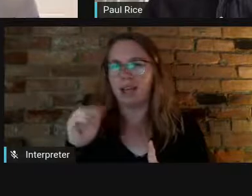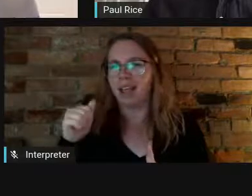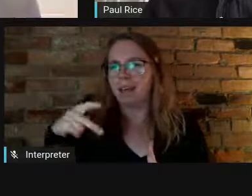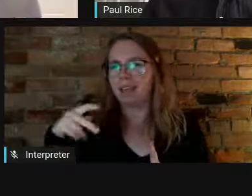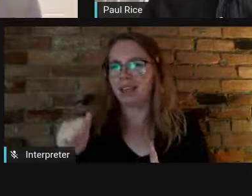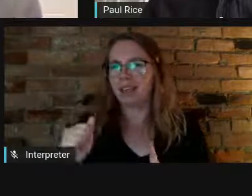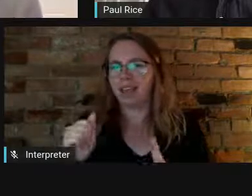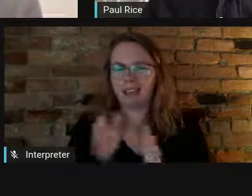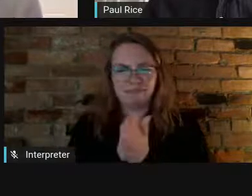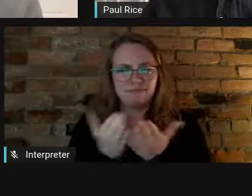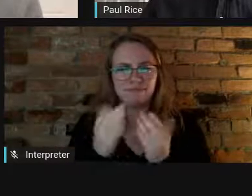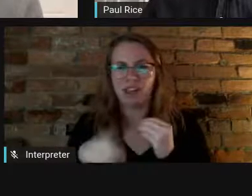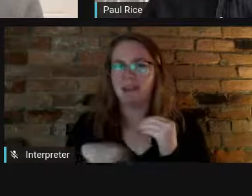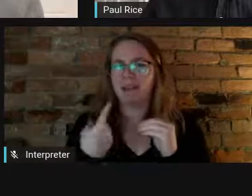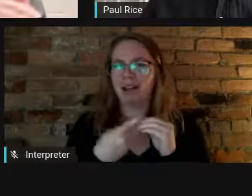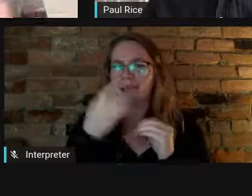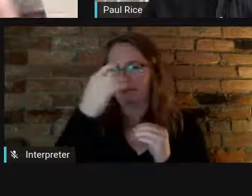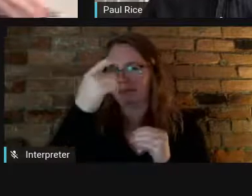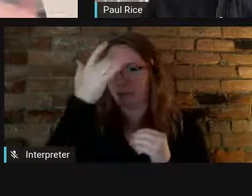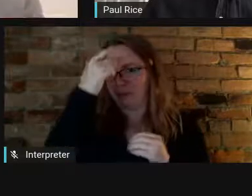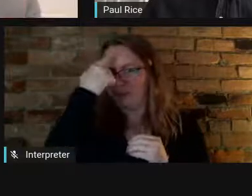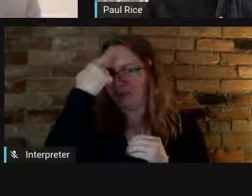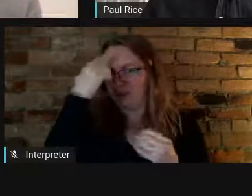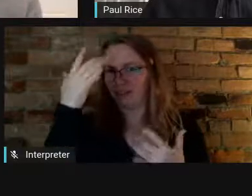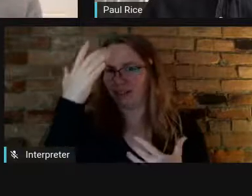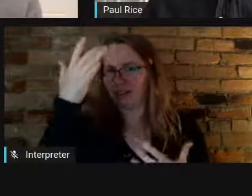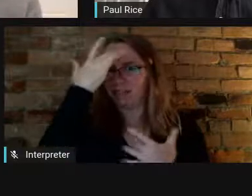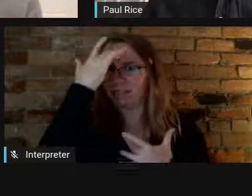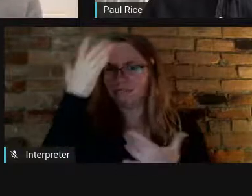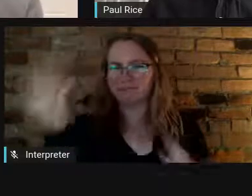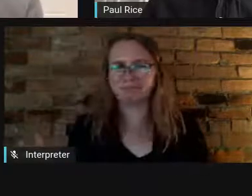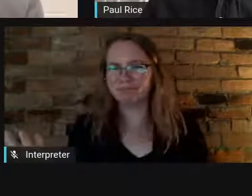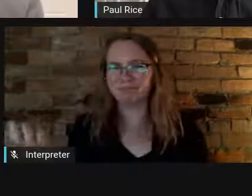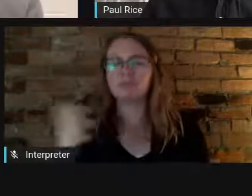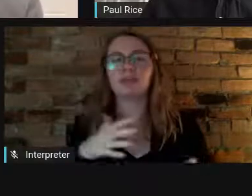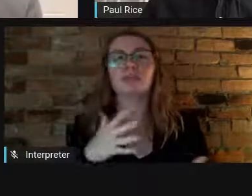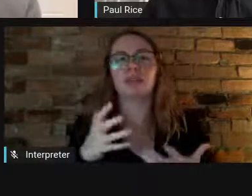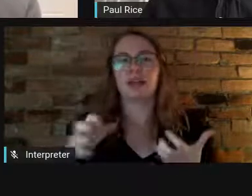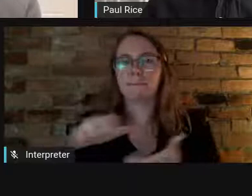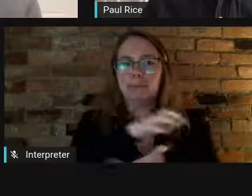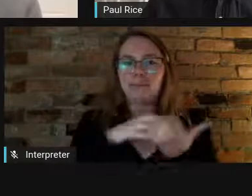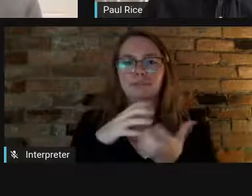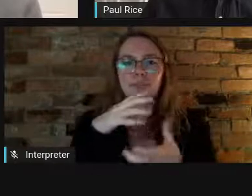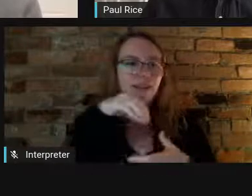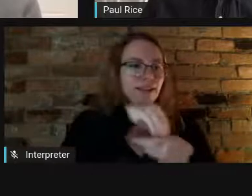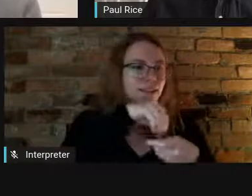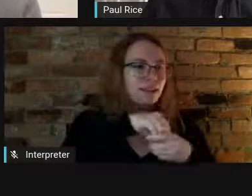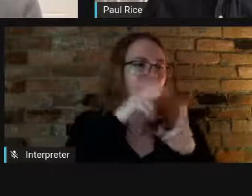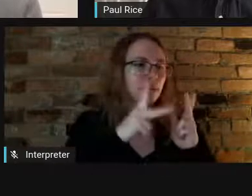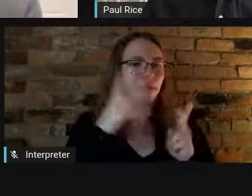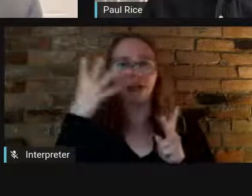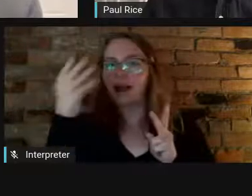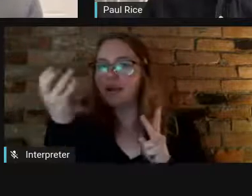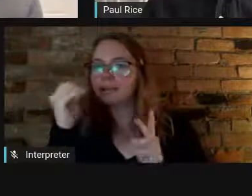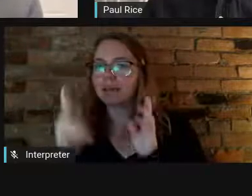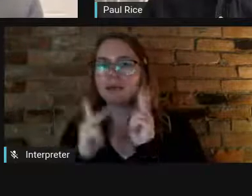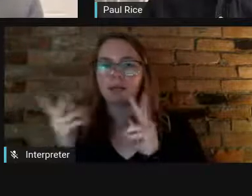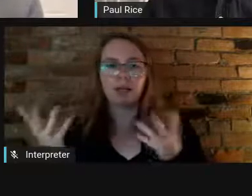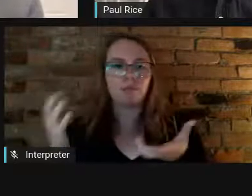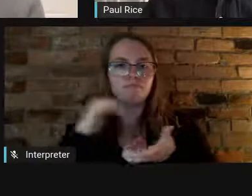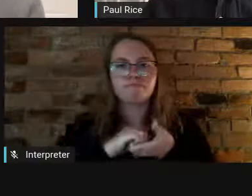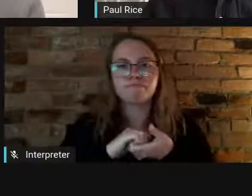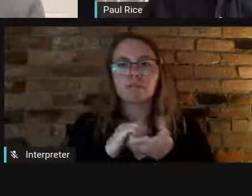of chronicles the events, the mix of these insiders and outsiders, the reform efforts that were going on within the